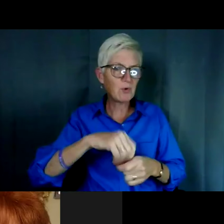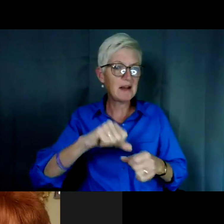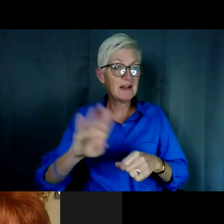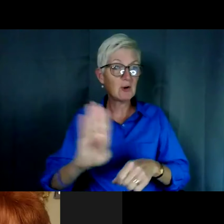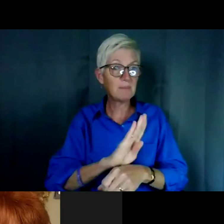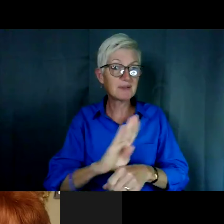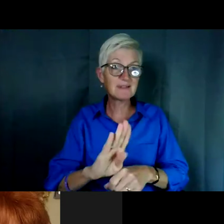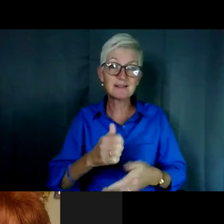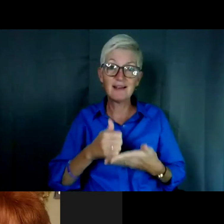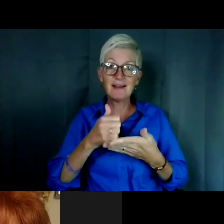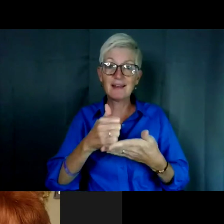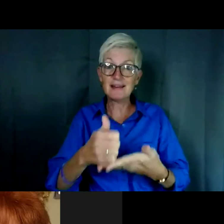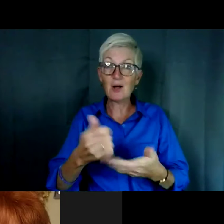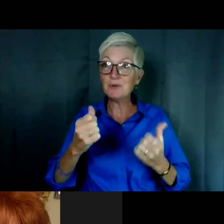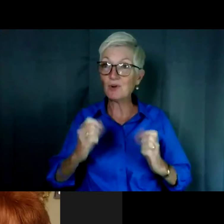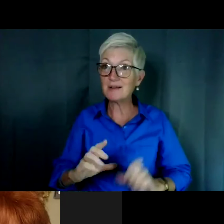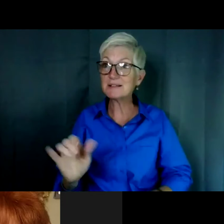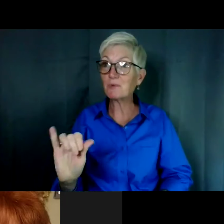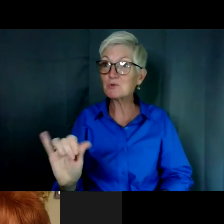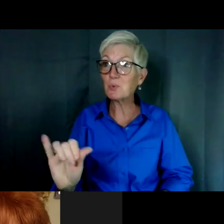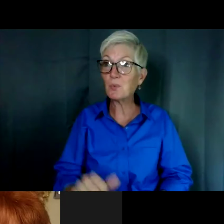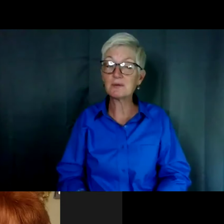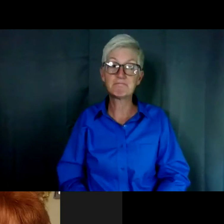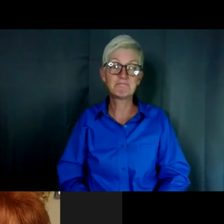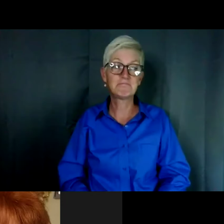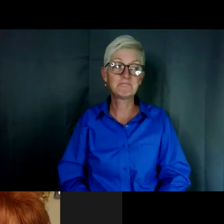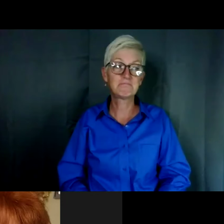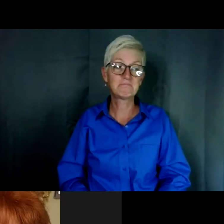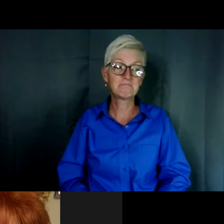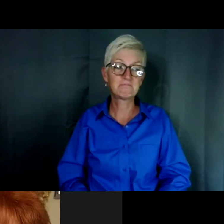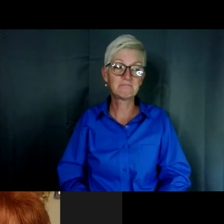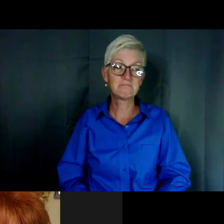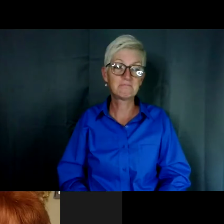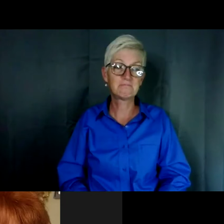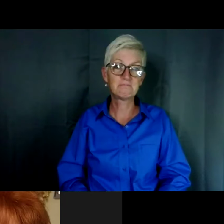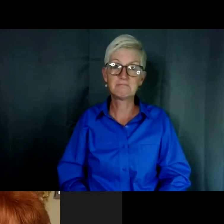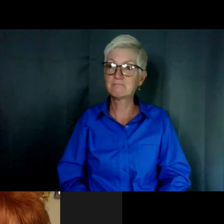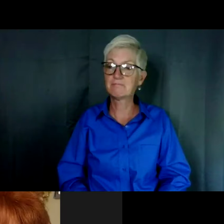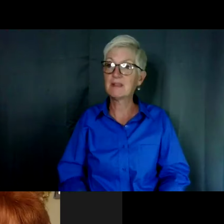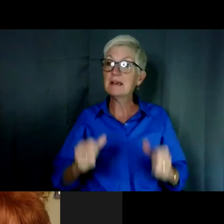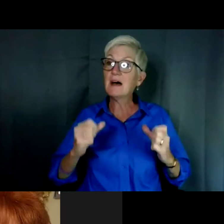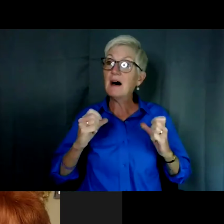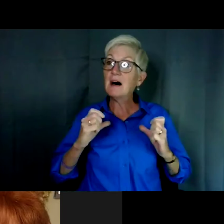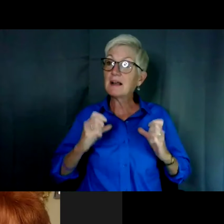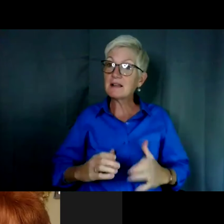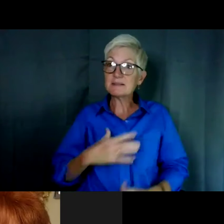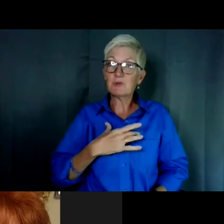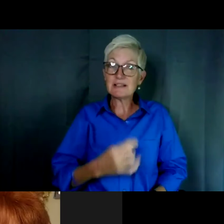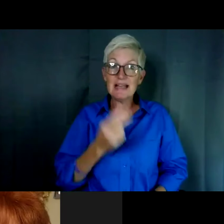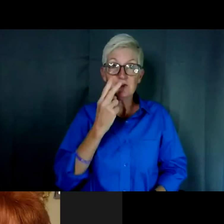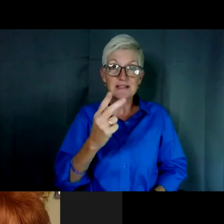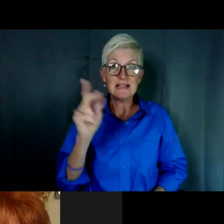can also help your customers. Customers not only like seeing people with disabilities working in